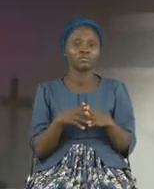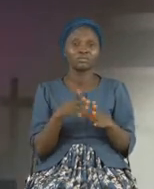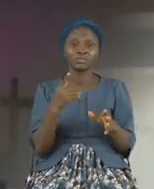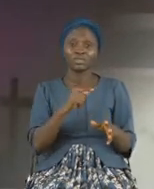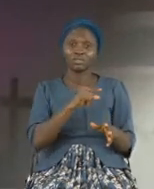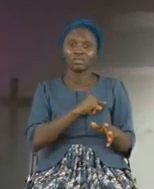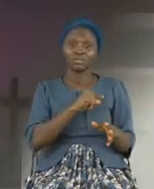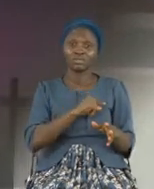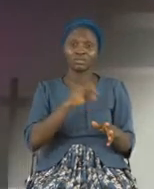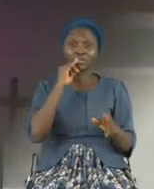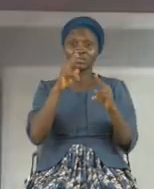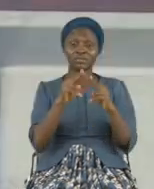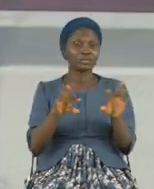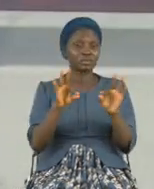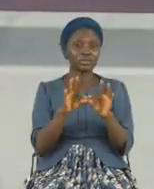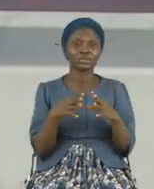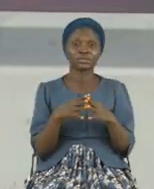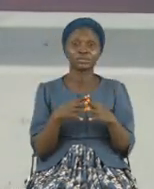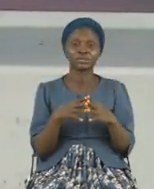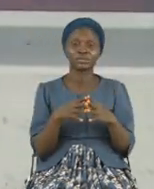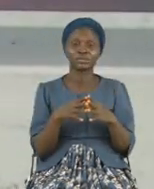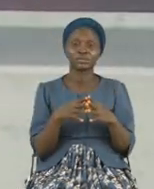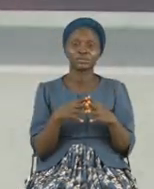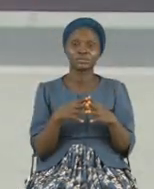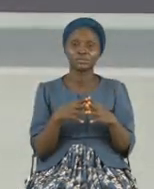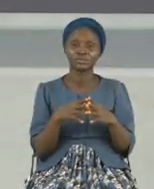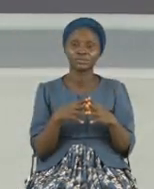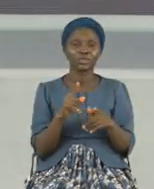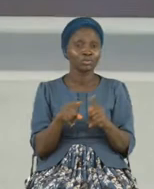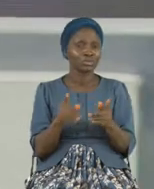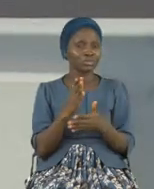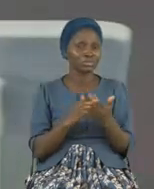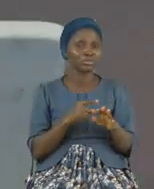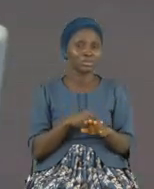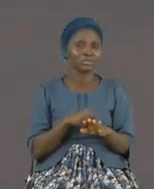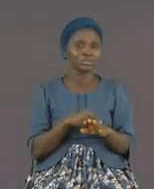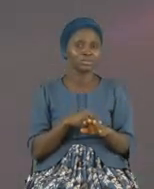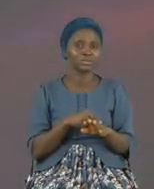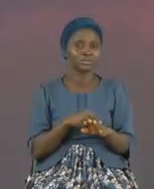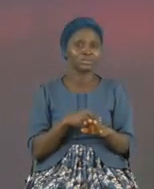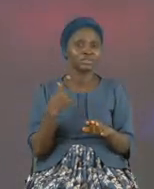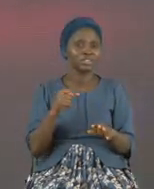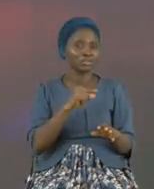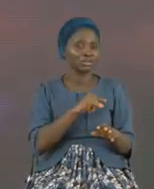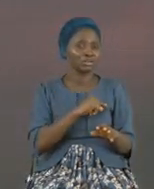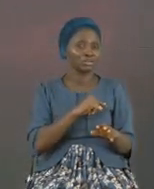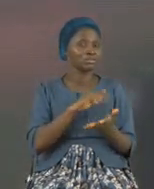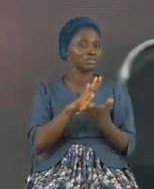very important. But sometimes the conscience